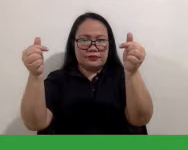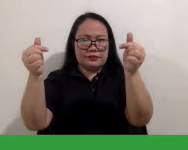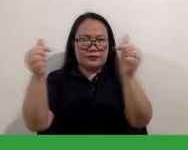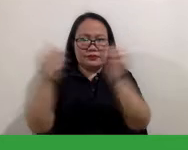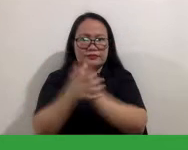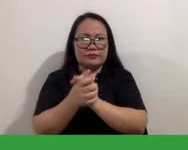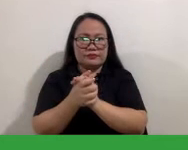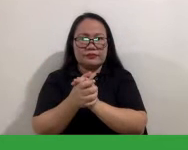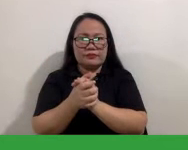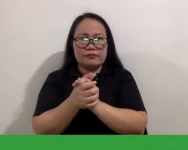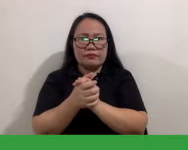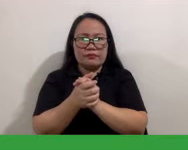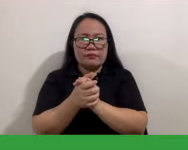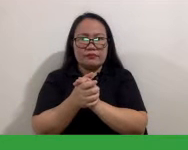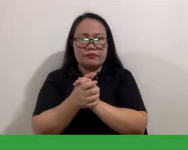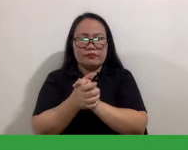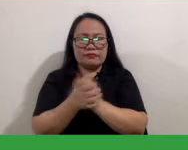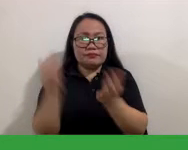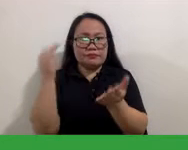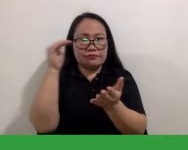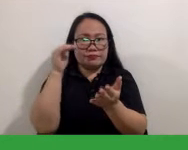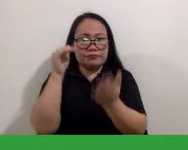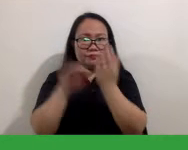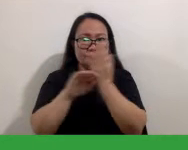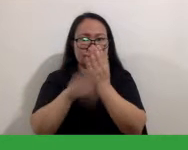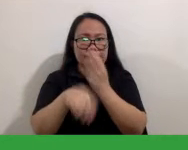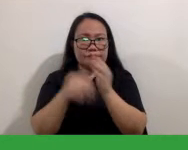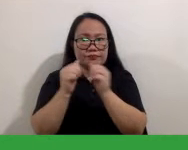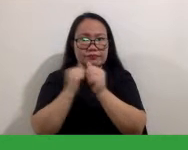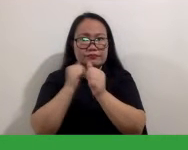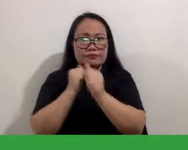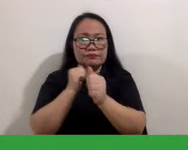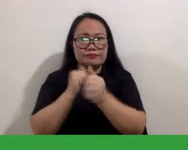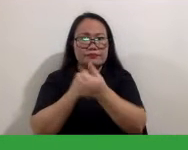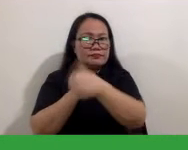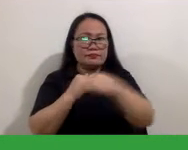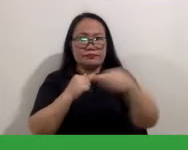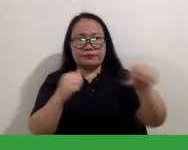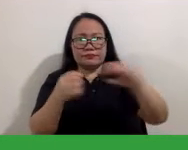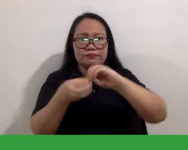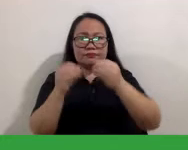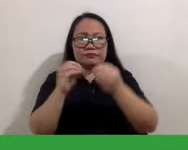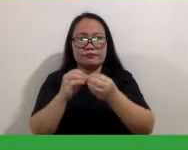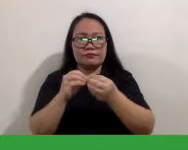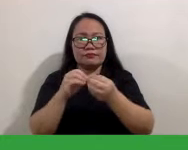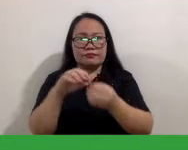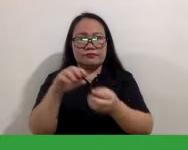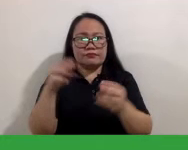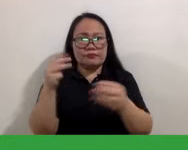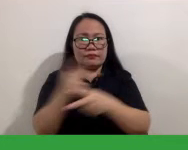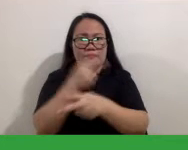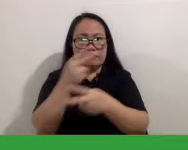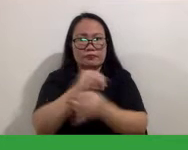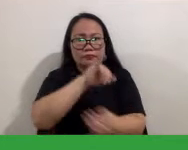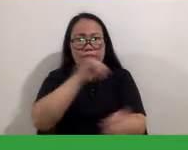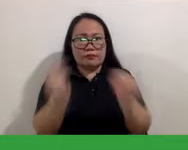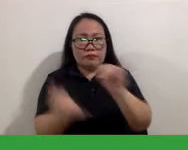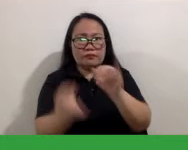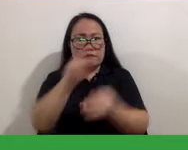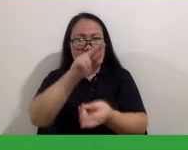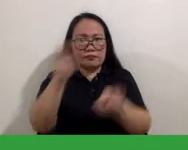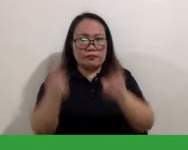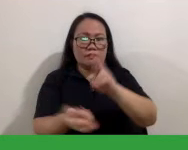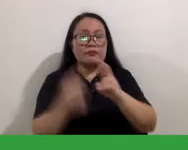be positive. Okay, balikan natin yung definition. Any number and its multiplicative inverse or reciprocal,